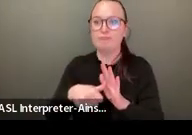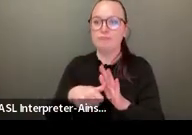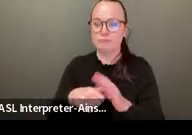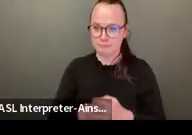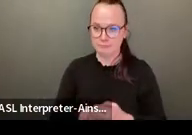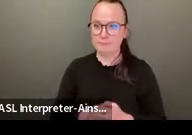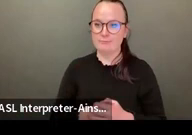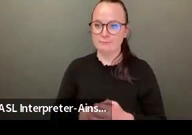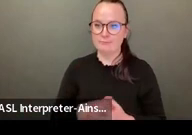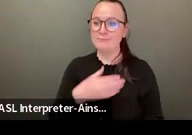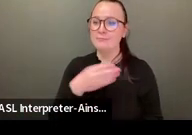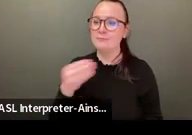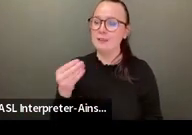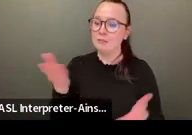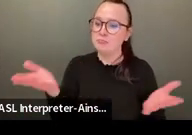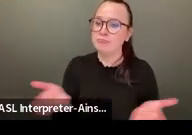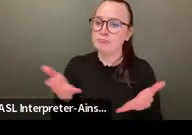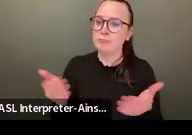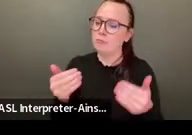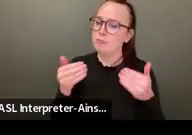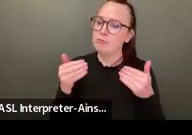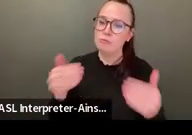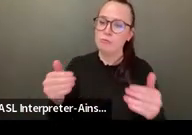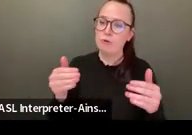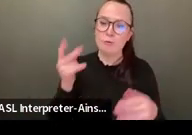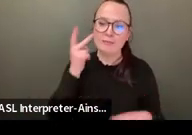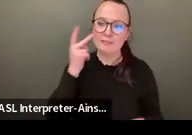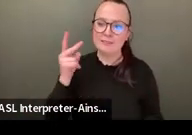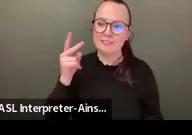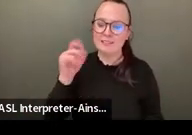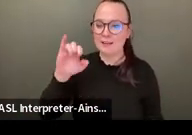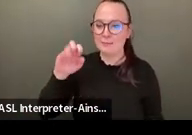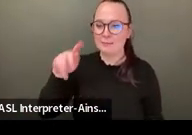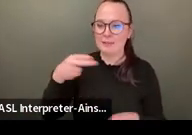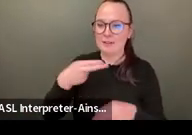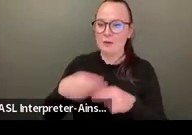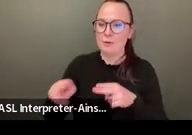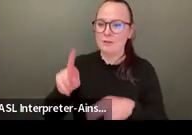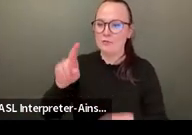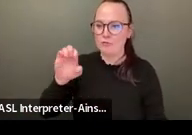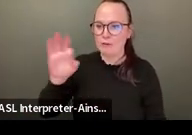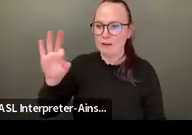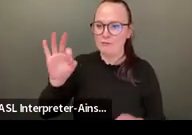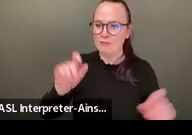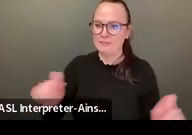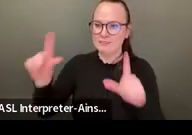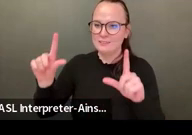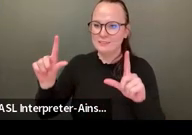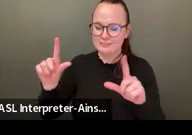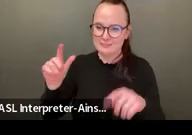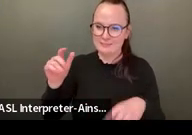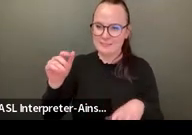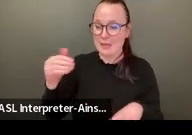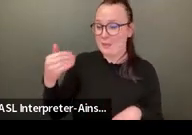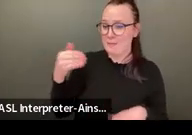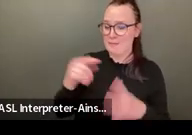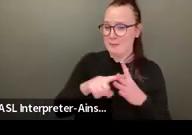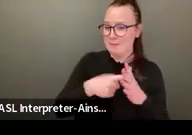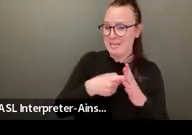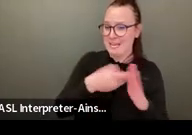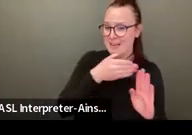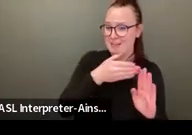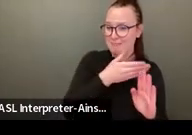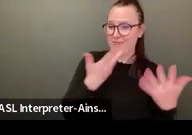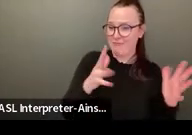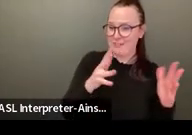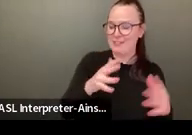encourage you guys to check out that IEP quick reference document. It's linked at the beginning, I think, and the end. But